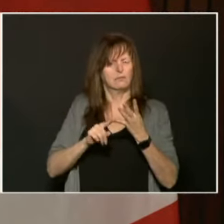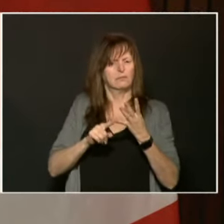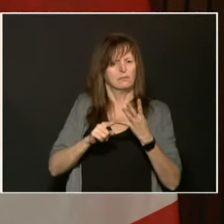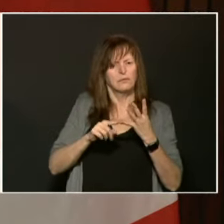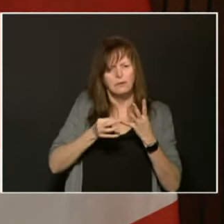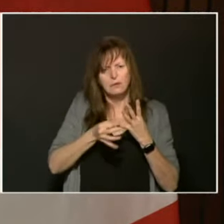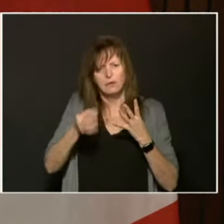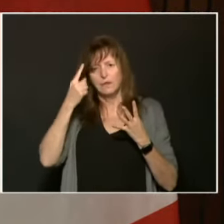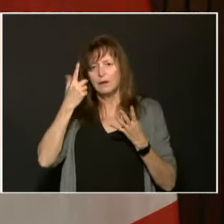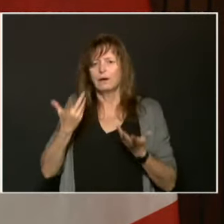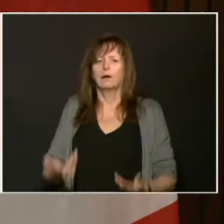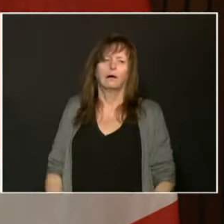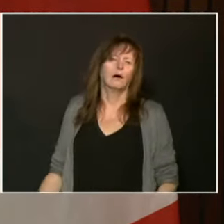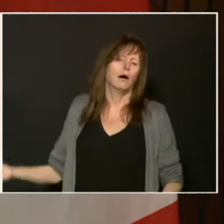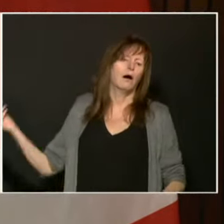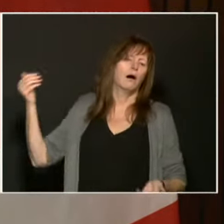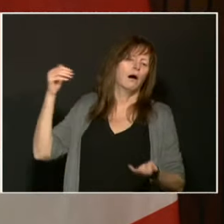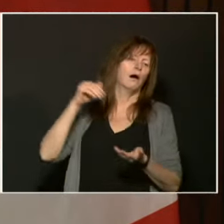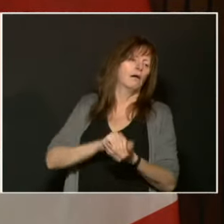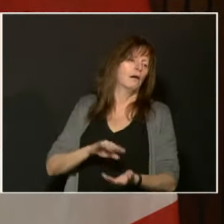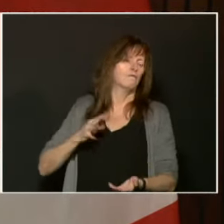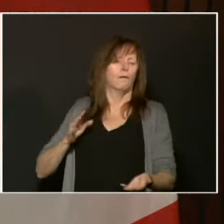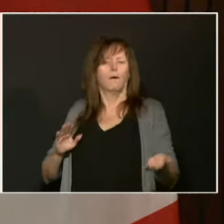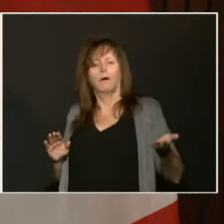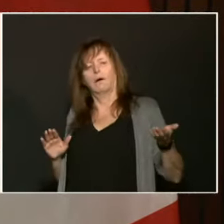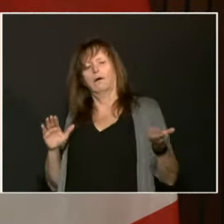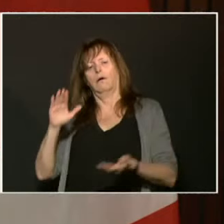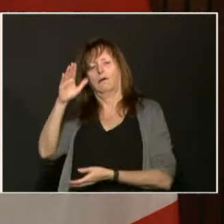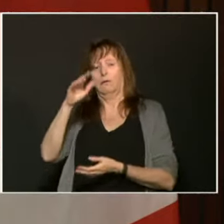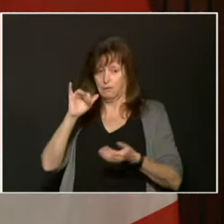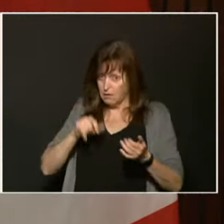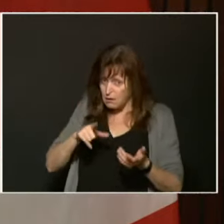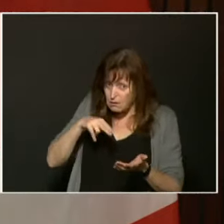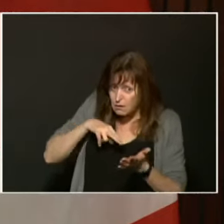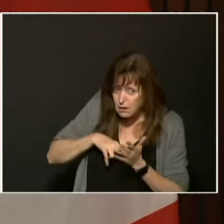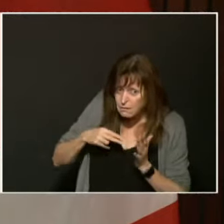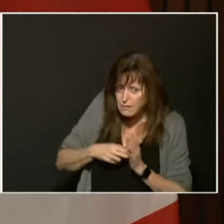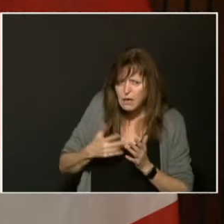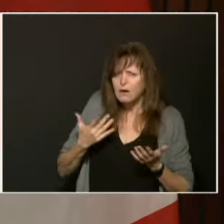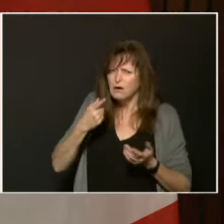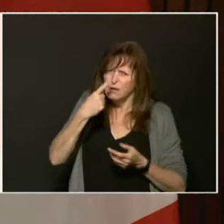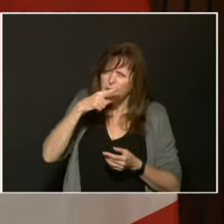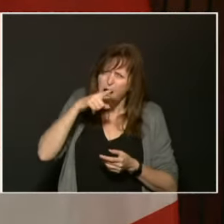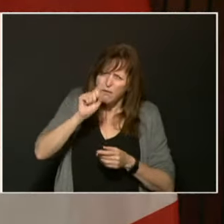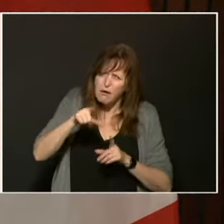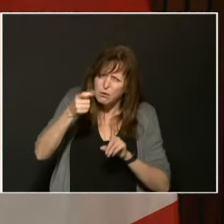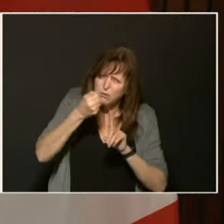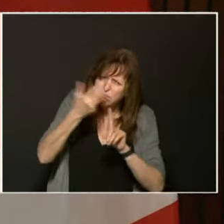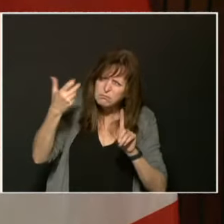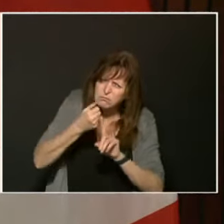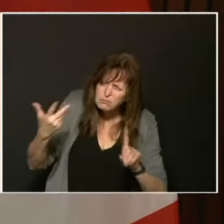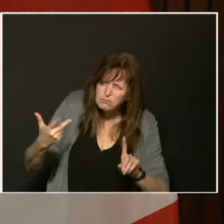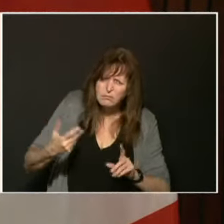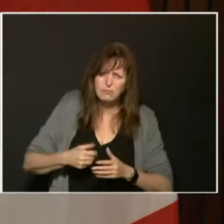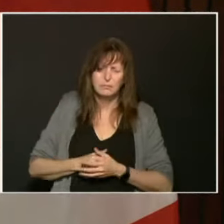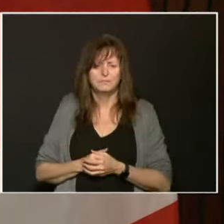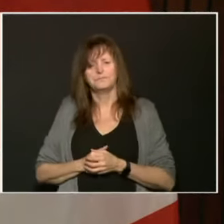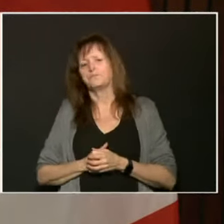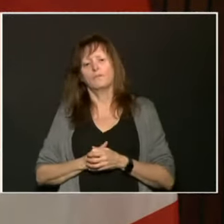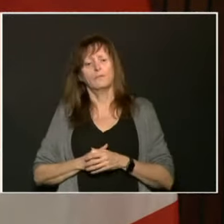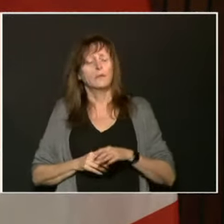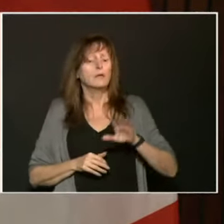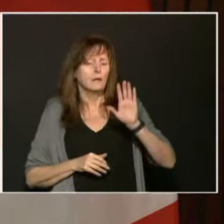you're saying, is it? Can you break that down? No, you've got it exactly right. This is not a doomsday scenario. We believe that if we're able to